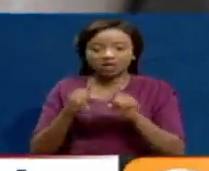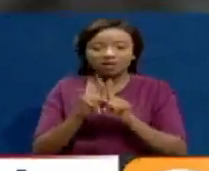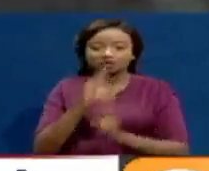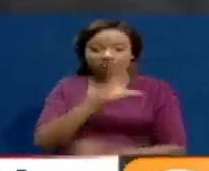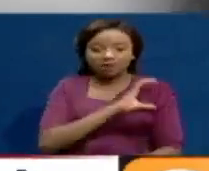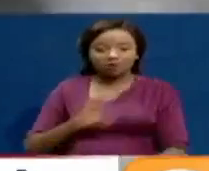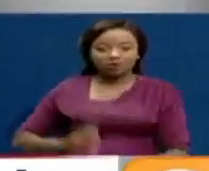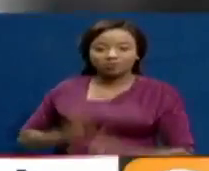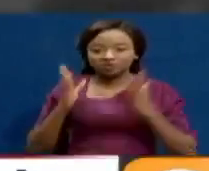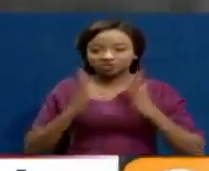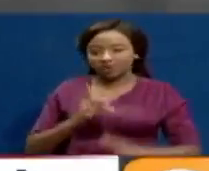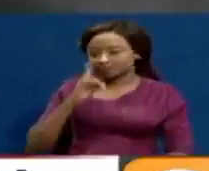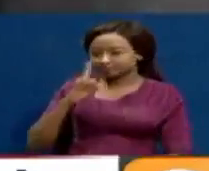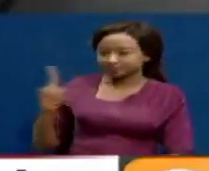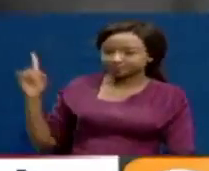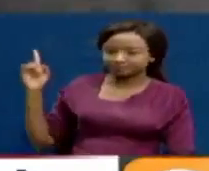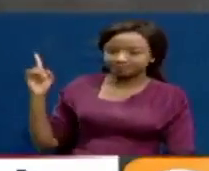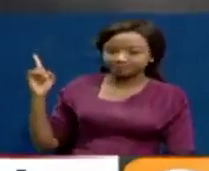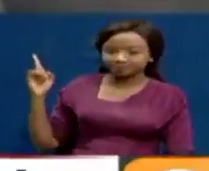Kitio.